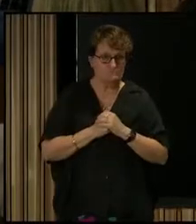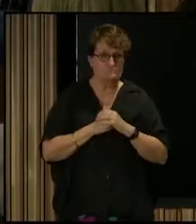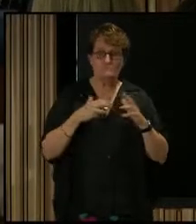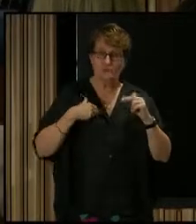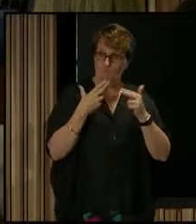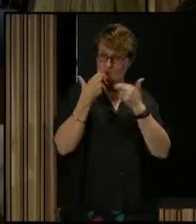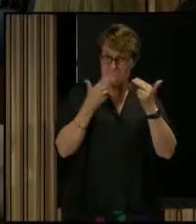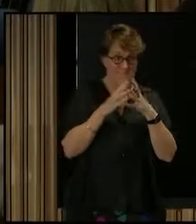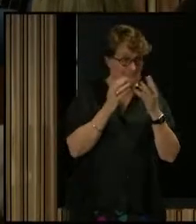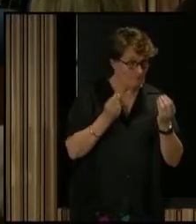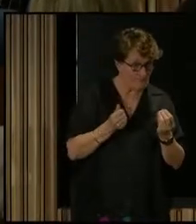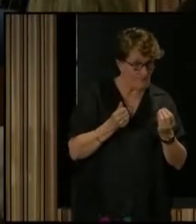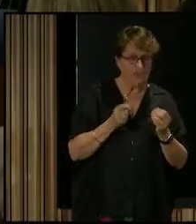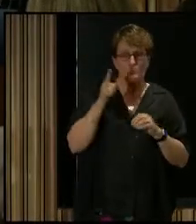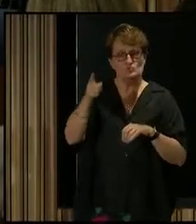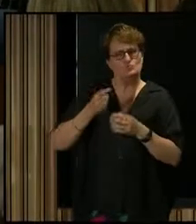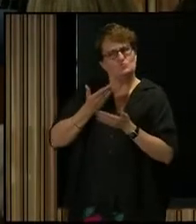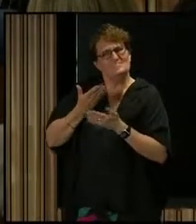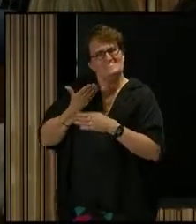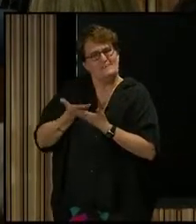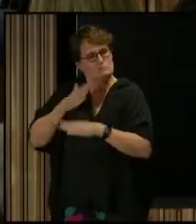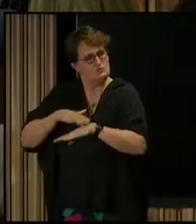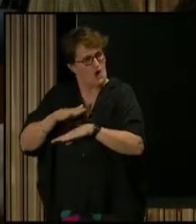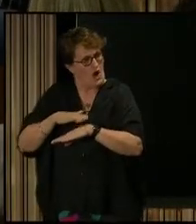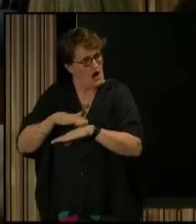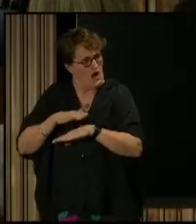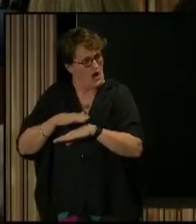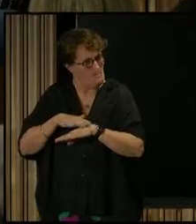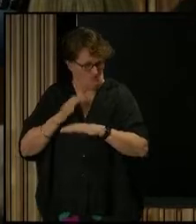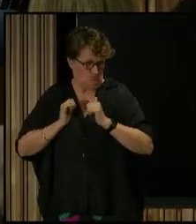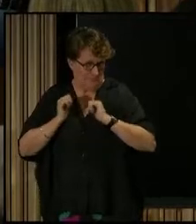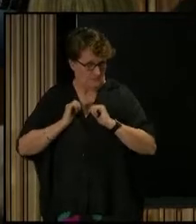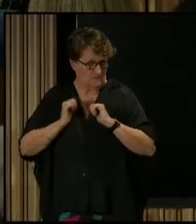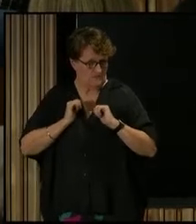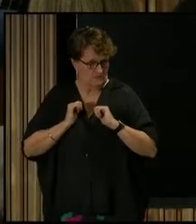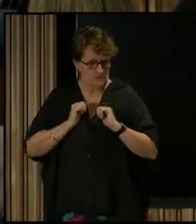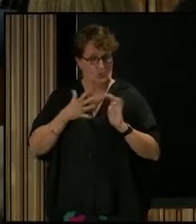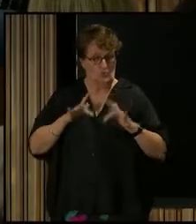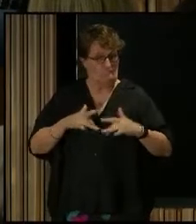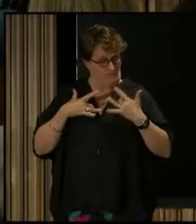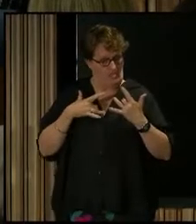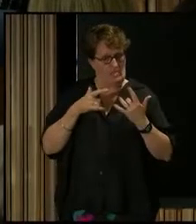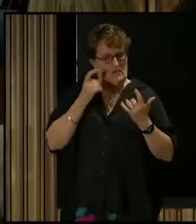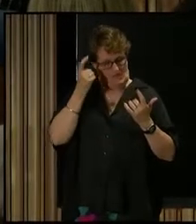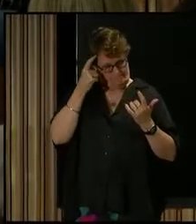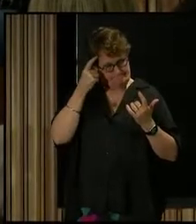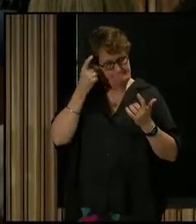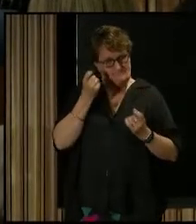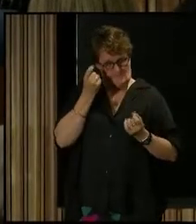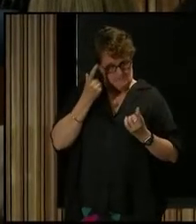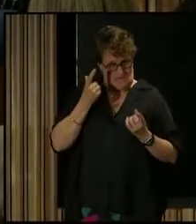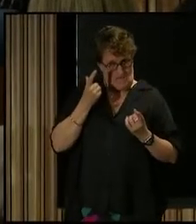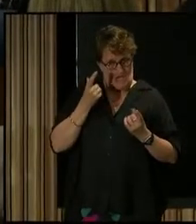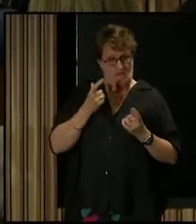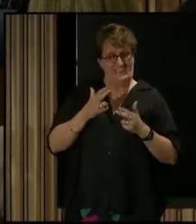sing something and I want you to spend some time with it. And when you feel like you've got your head wrapped around what I'm singing, I want